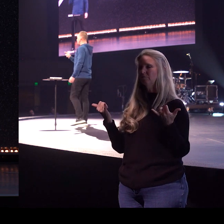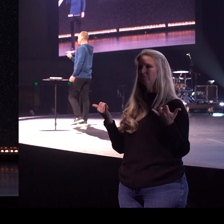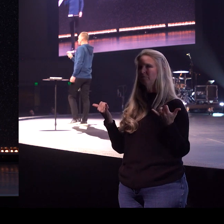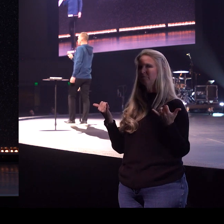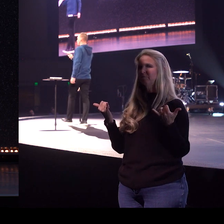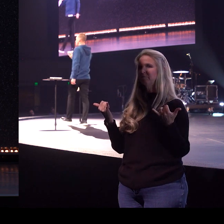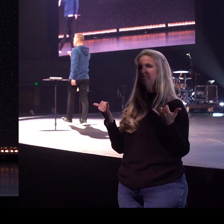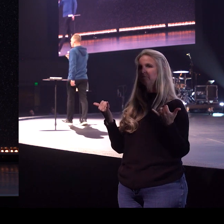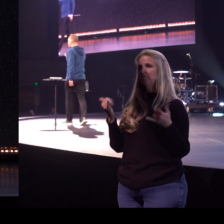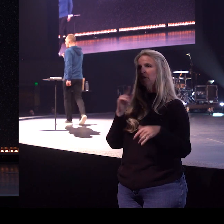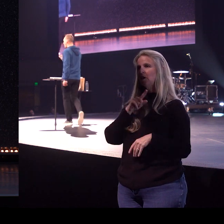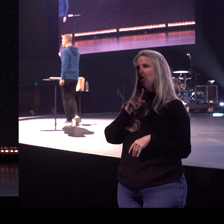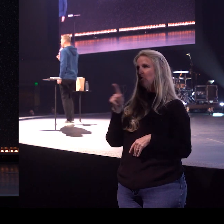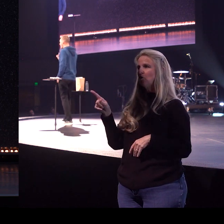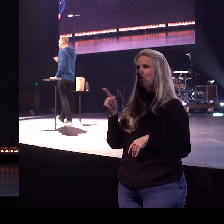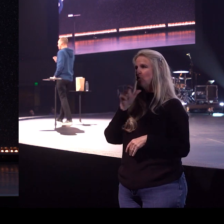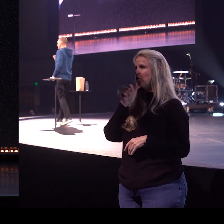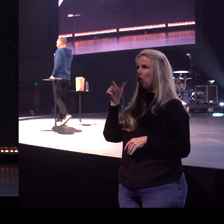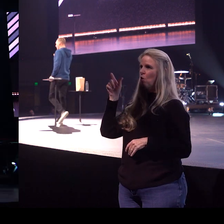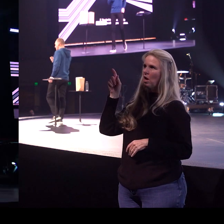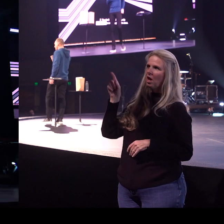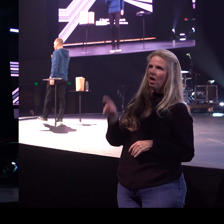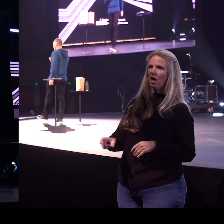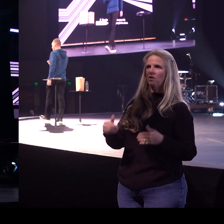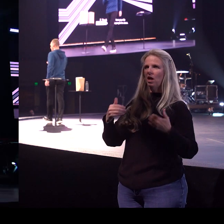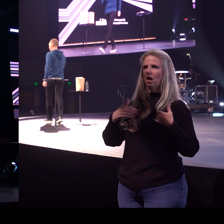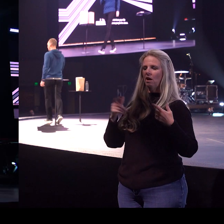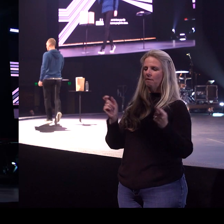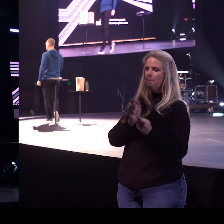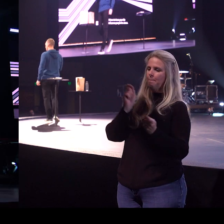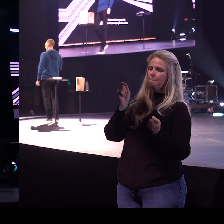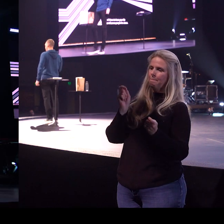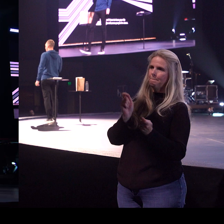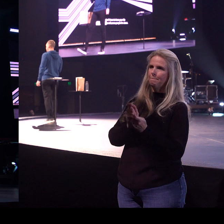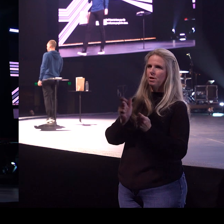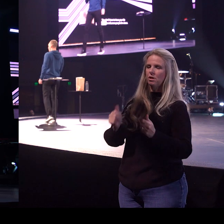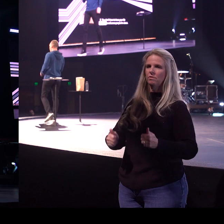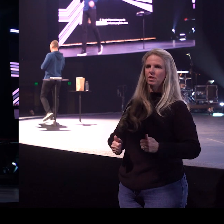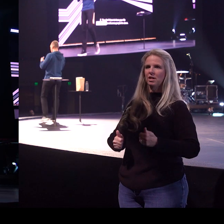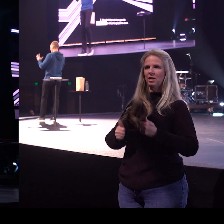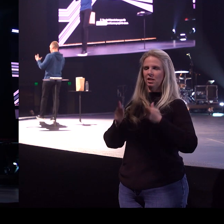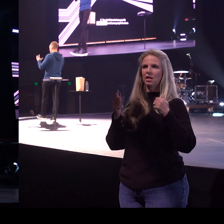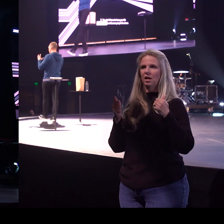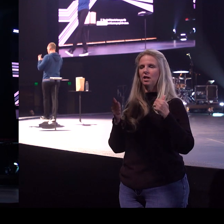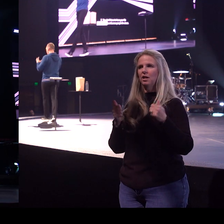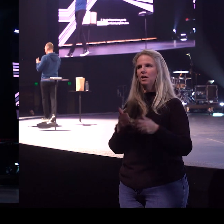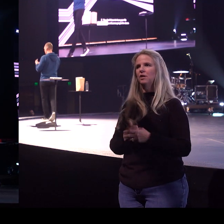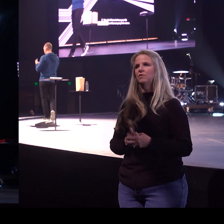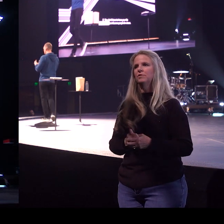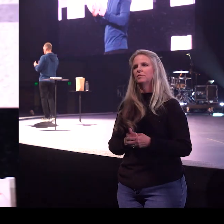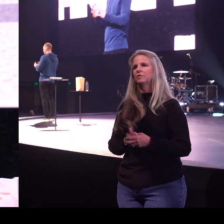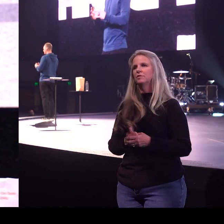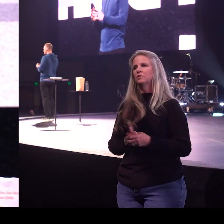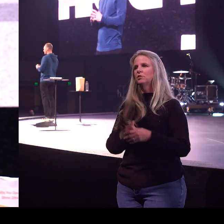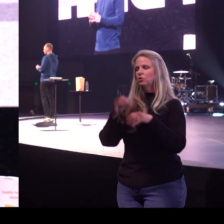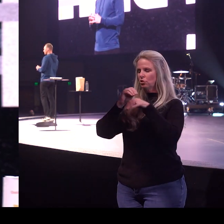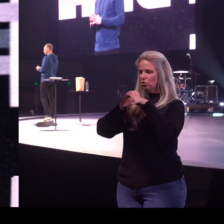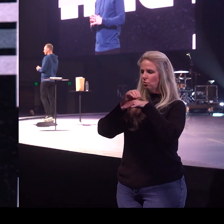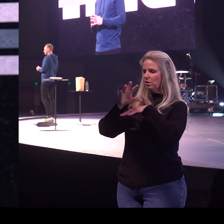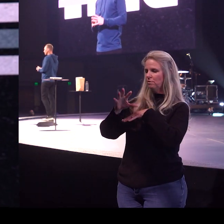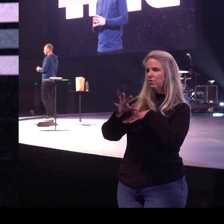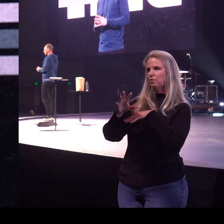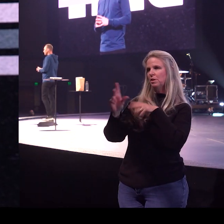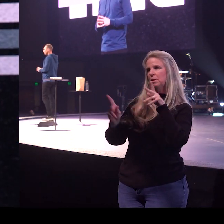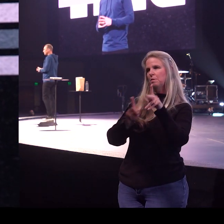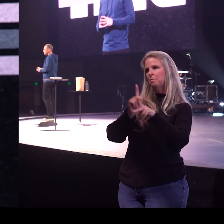You don't have to have your life together, all together, to influence people for Jesus.